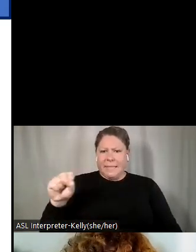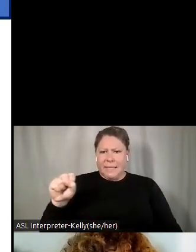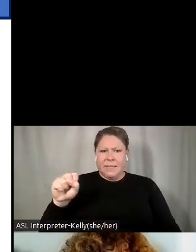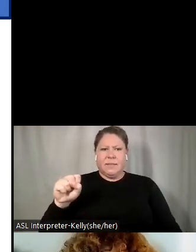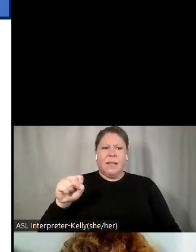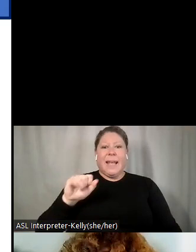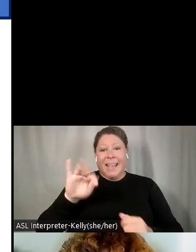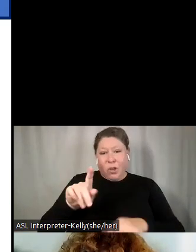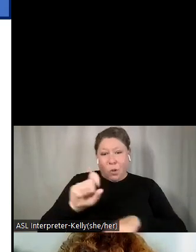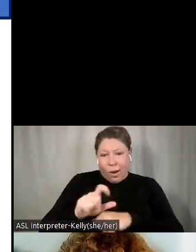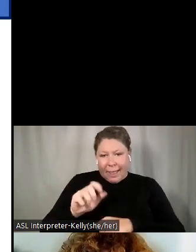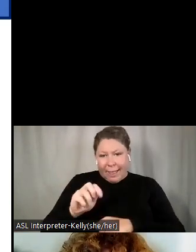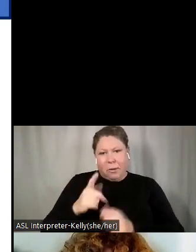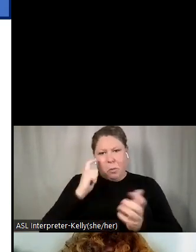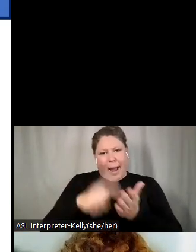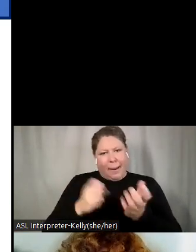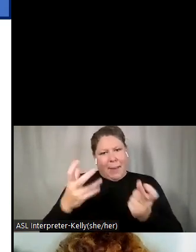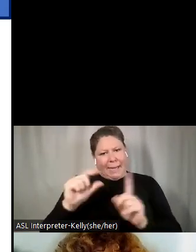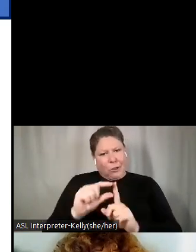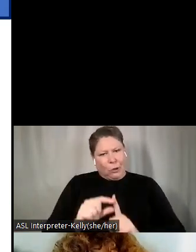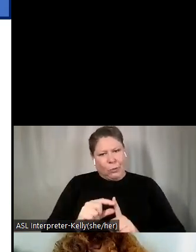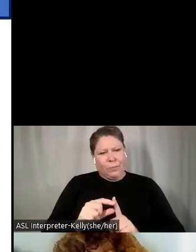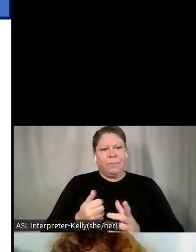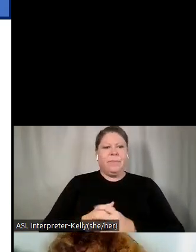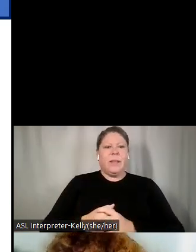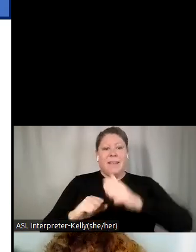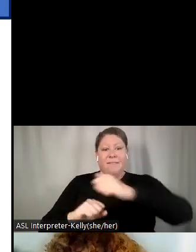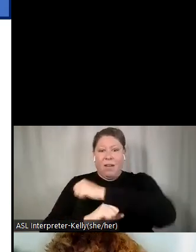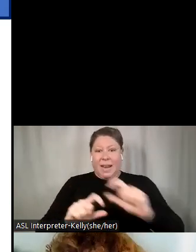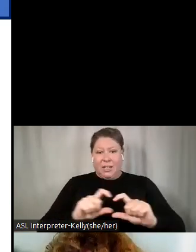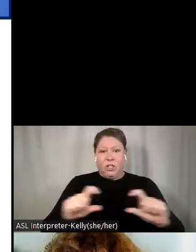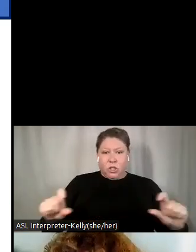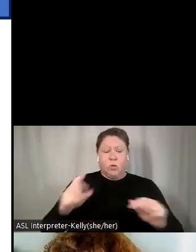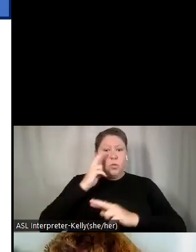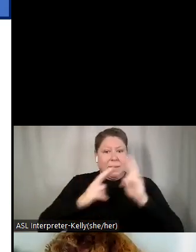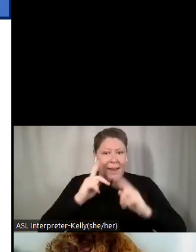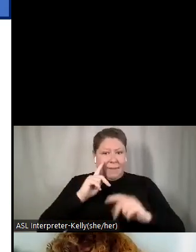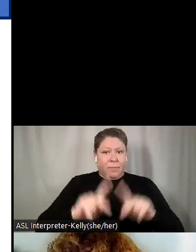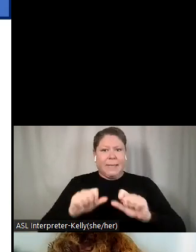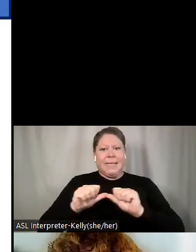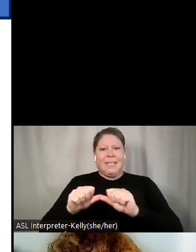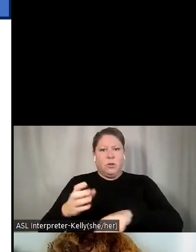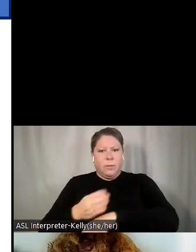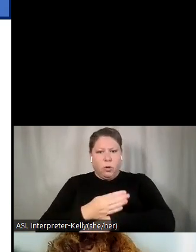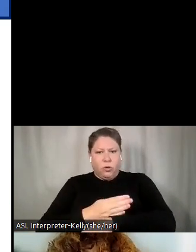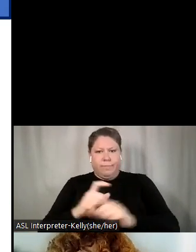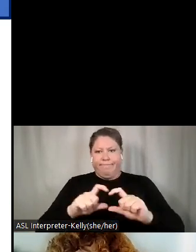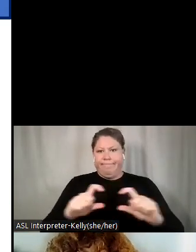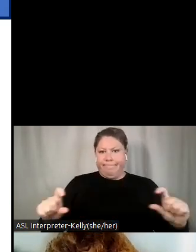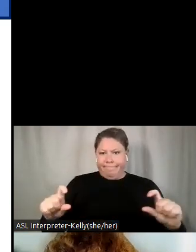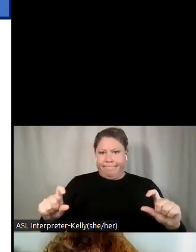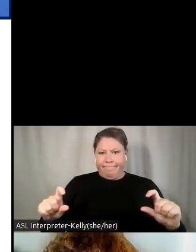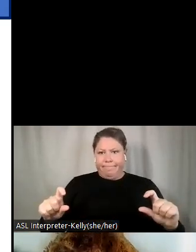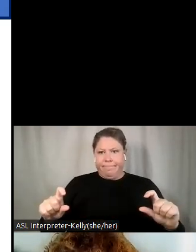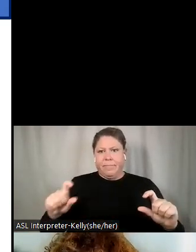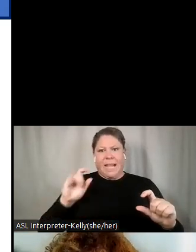there. The very foundation of the compass, respect for people and continuous improvement. We all know that these are pillars of